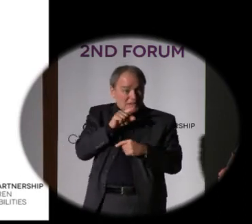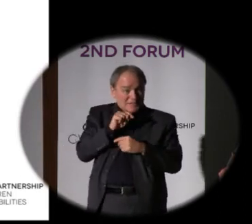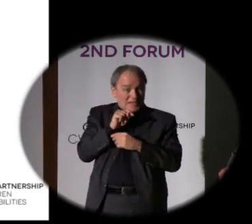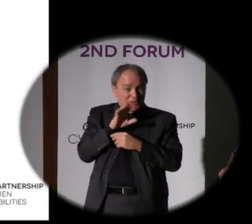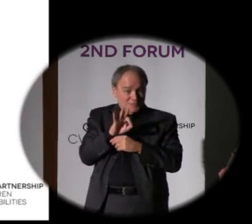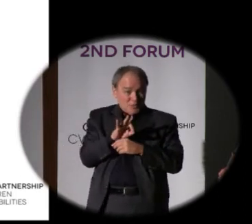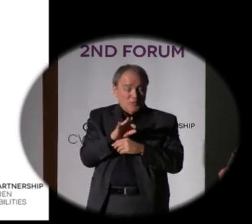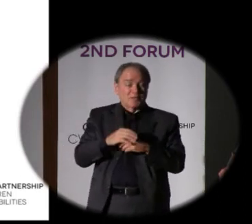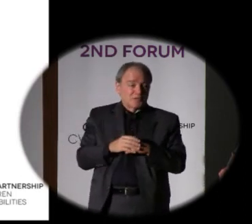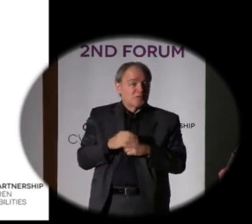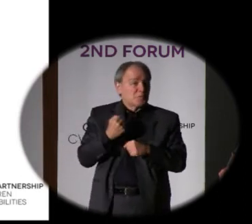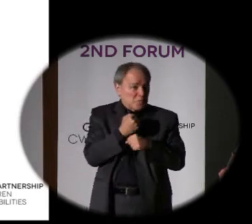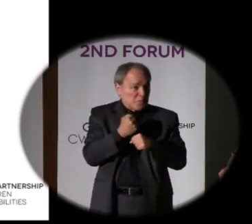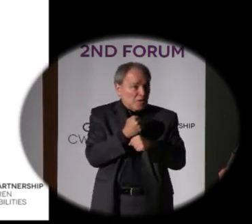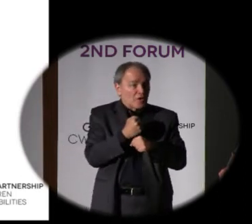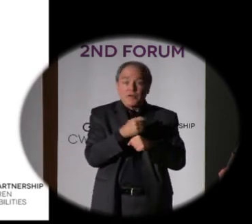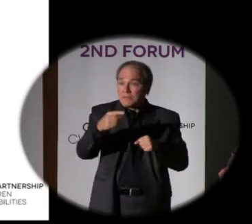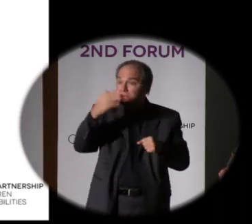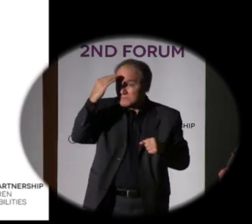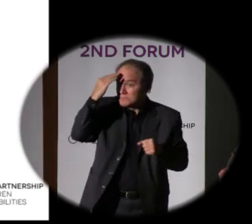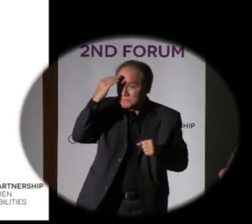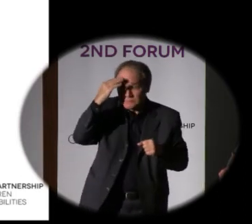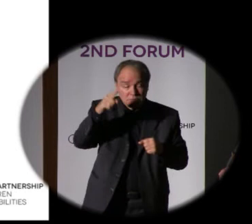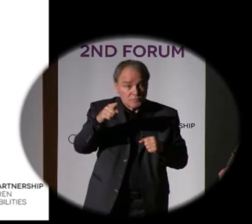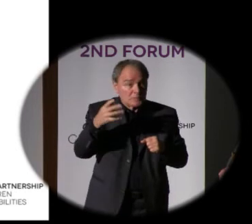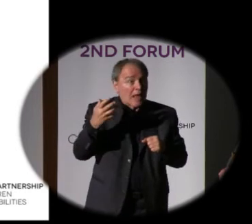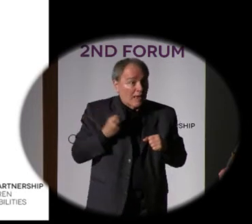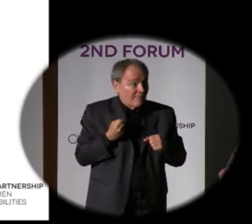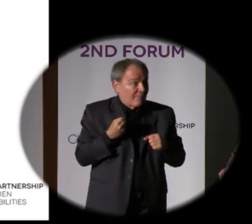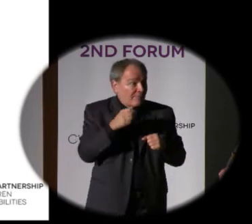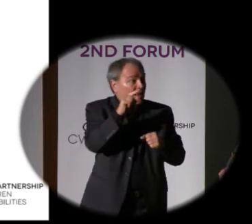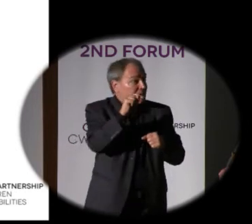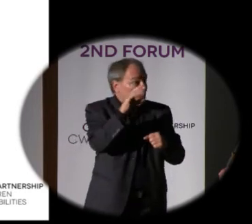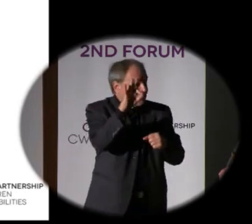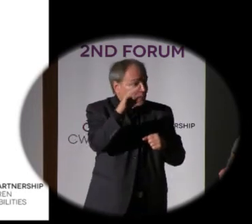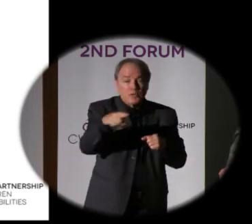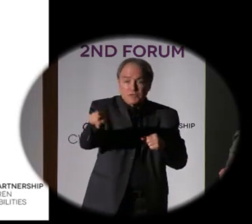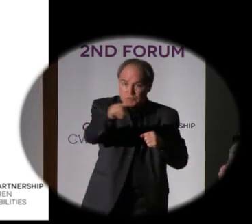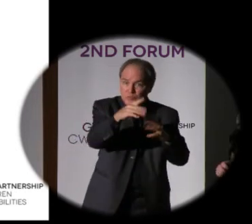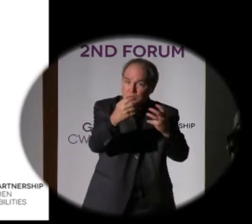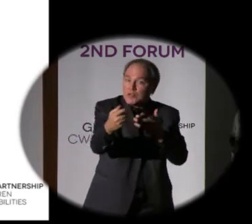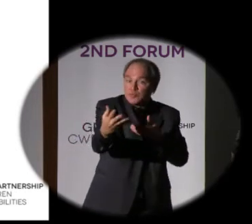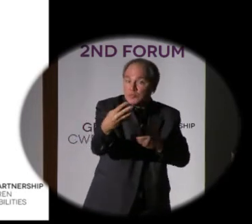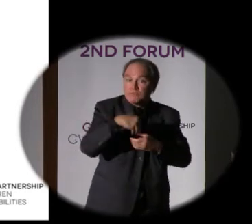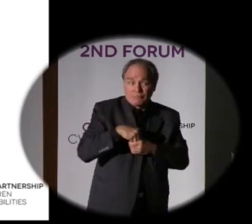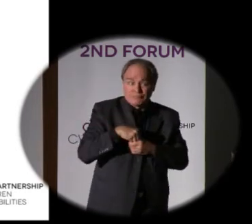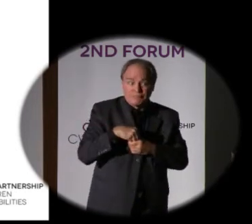will be a task force, please be in touch so that you can participate in the work with us.